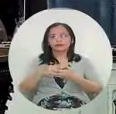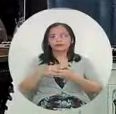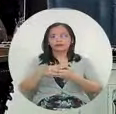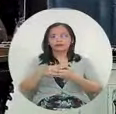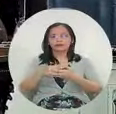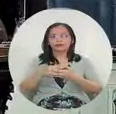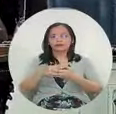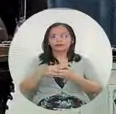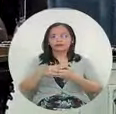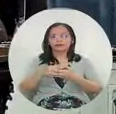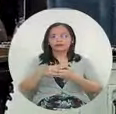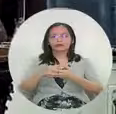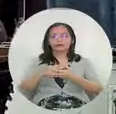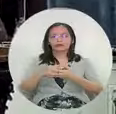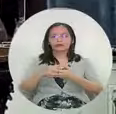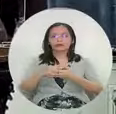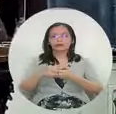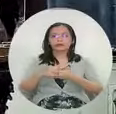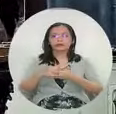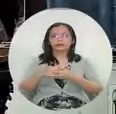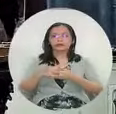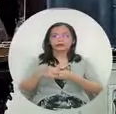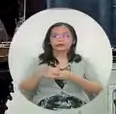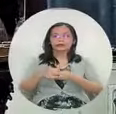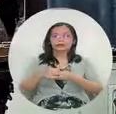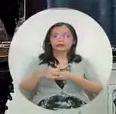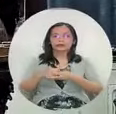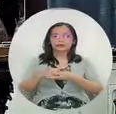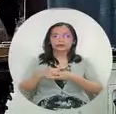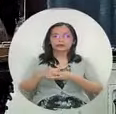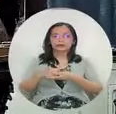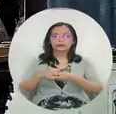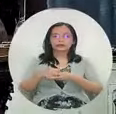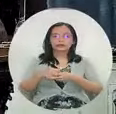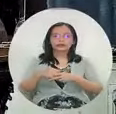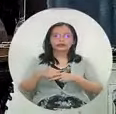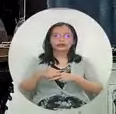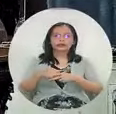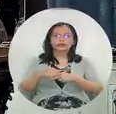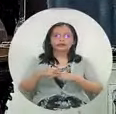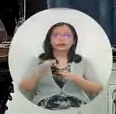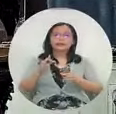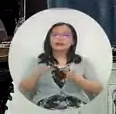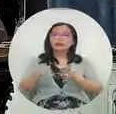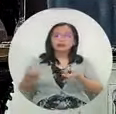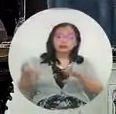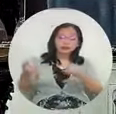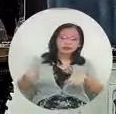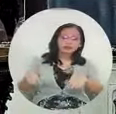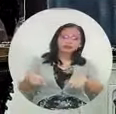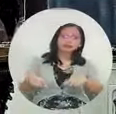Kinhanglan kung niya ka nag-service ka, dili ka mo pa uli until mahuman giyod.